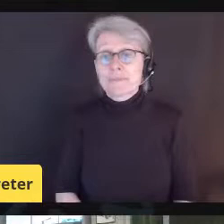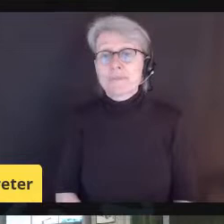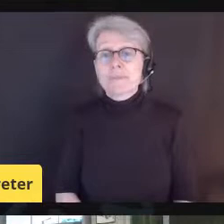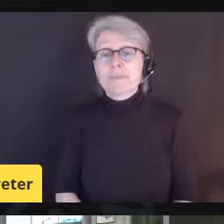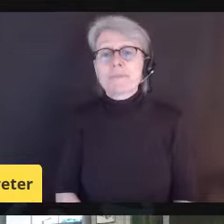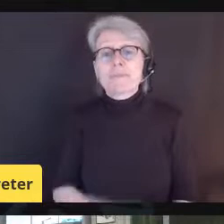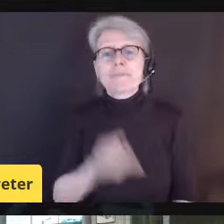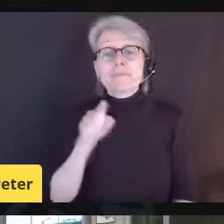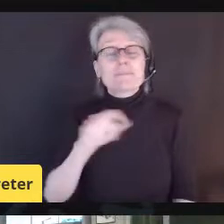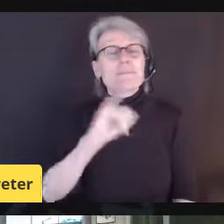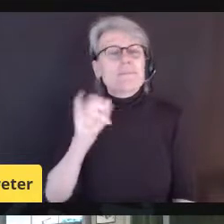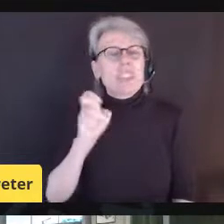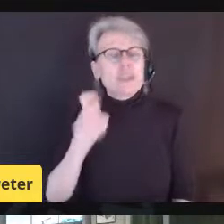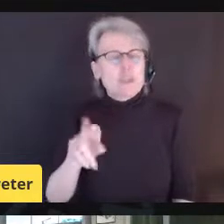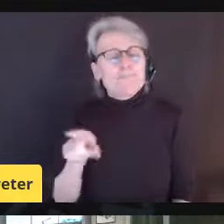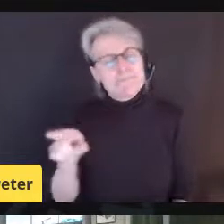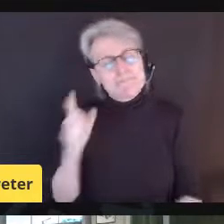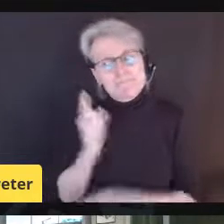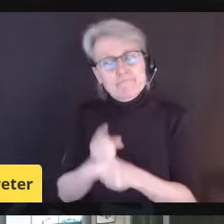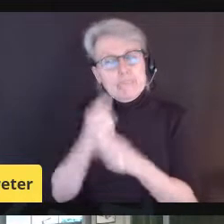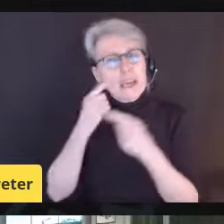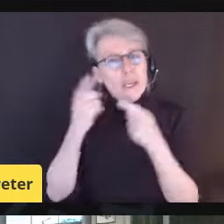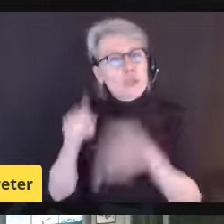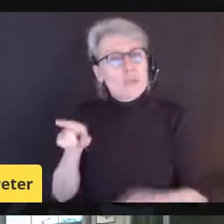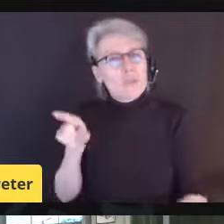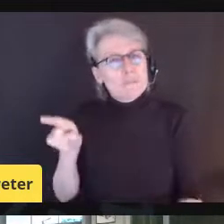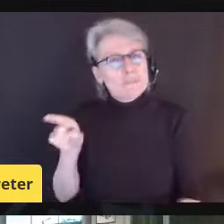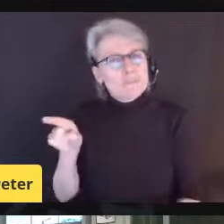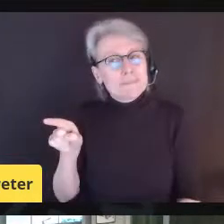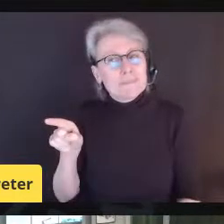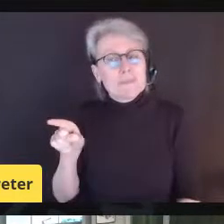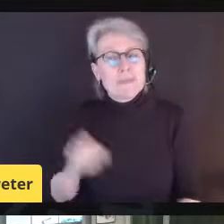with that. And I think what I would add on would be,